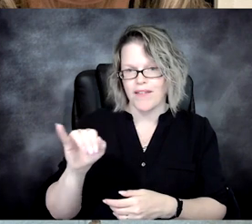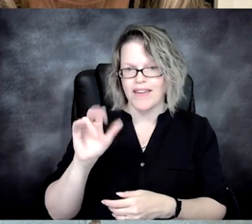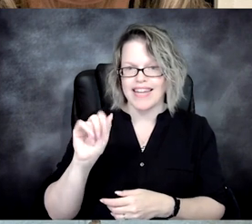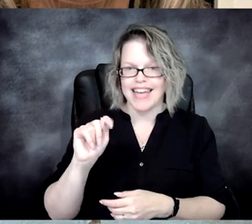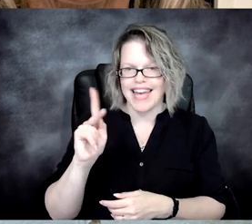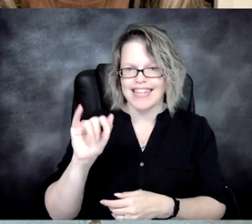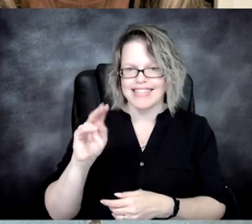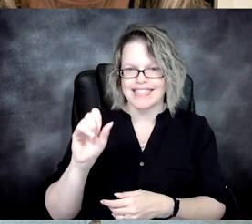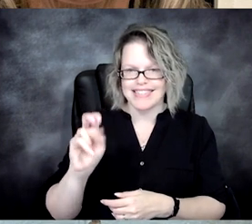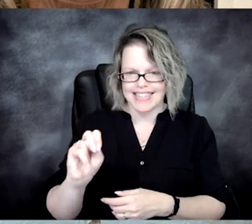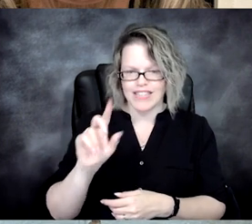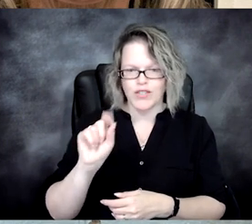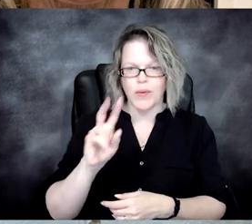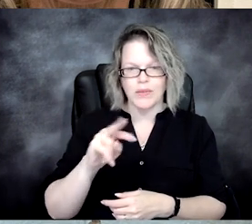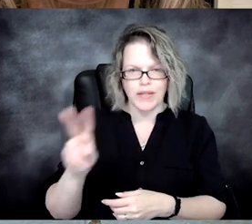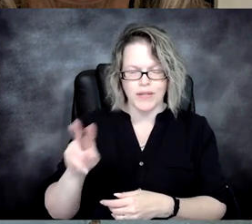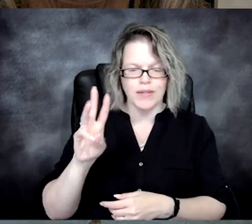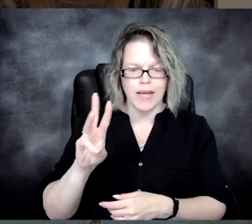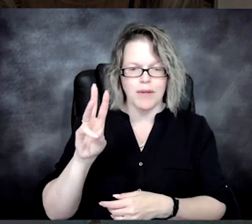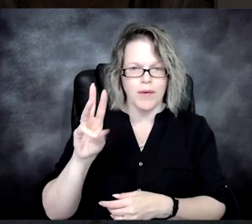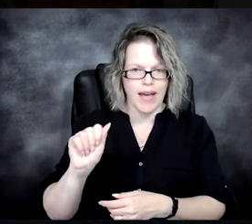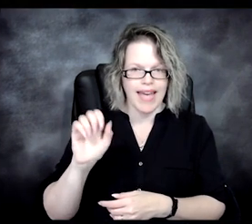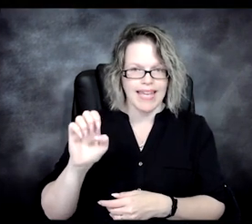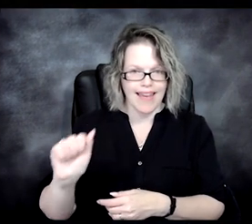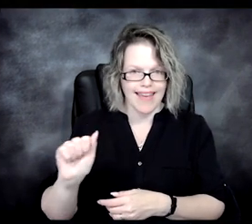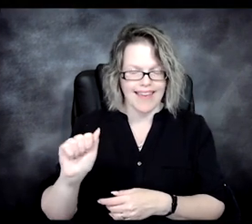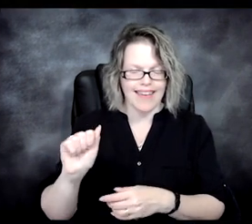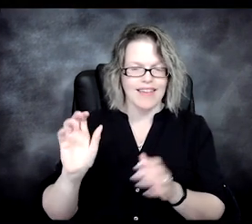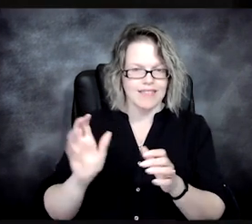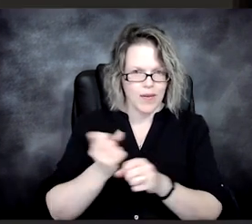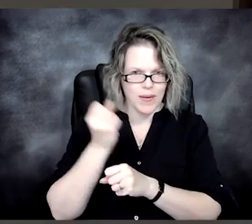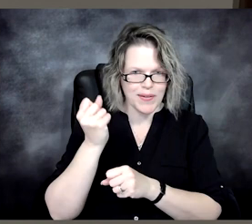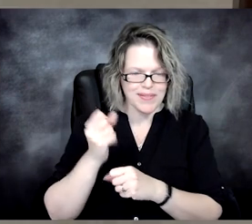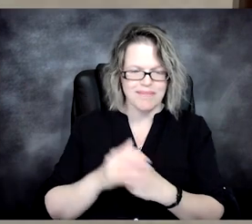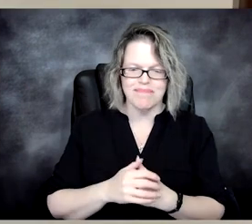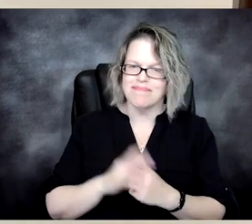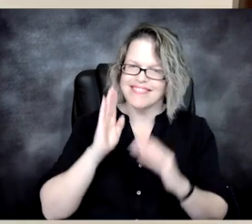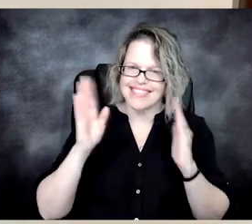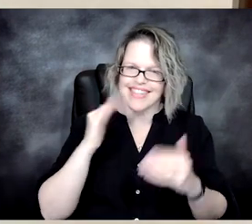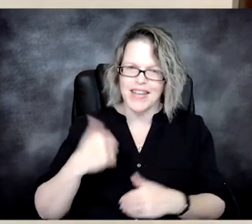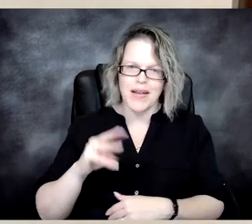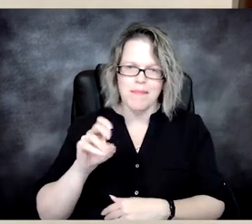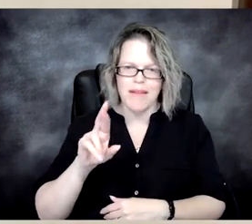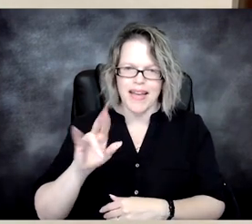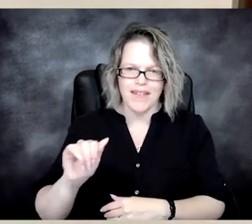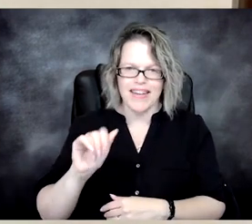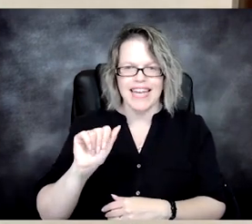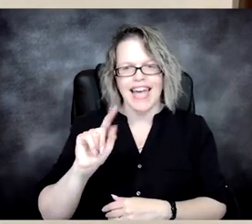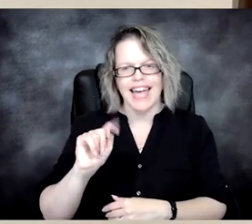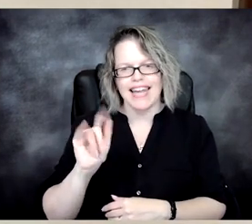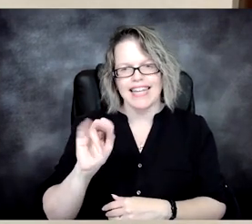the 2022 WAEA Tribute Award winner. Hi, I'm Mary Atkinson, and I want to take